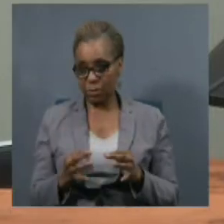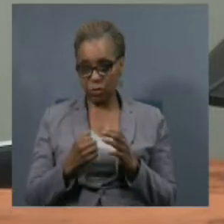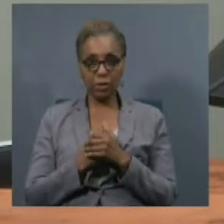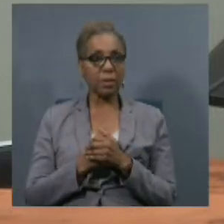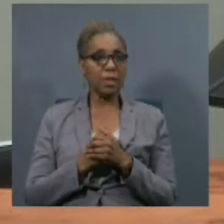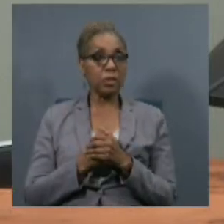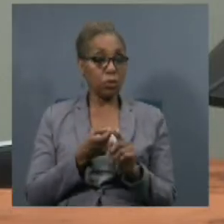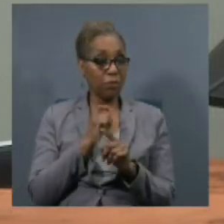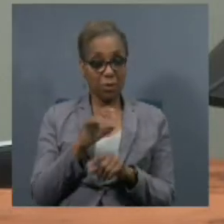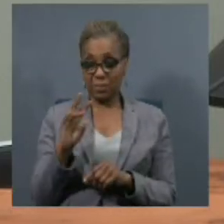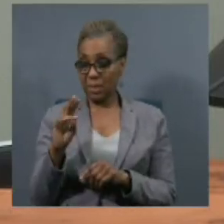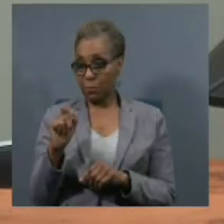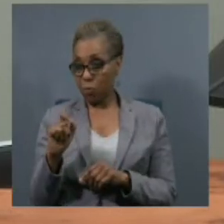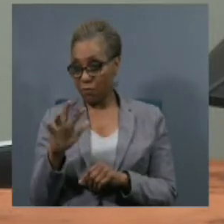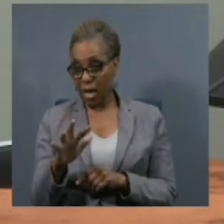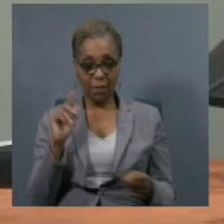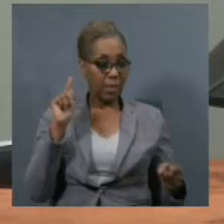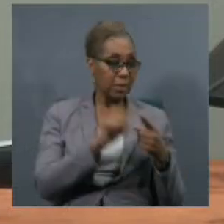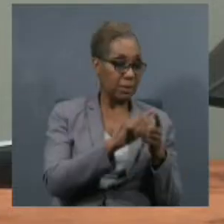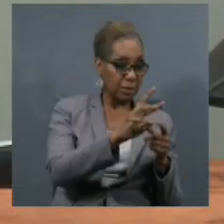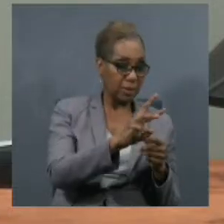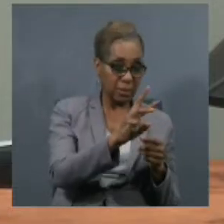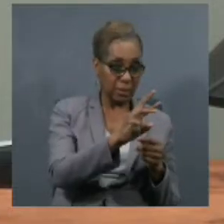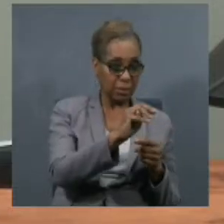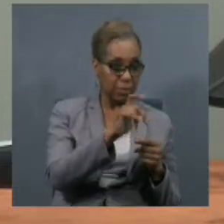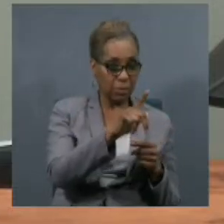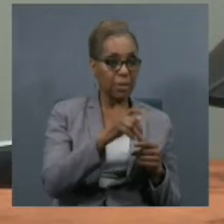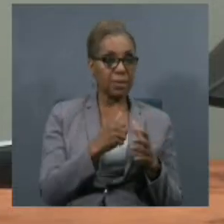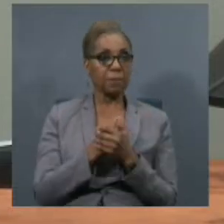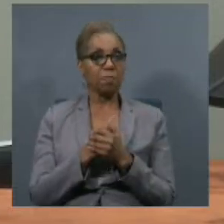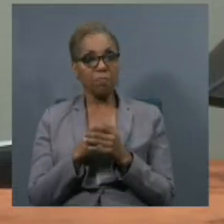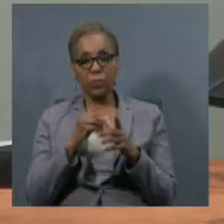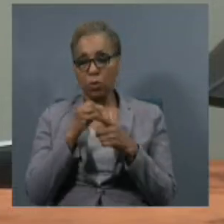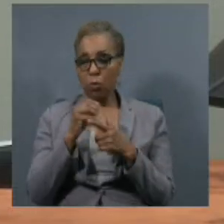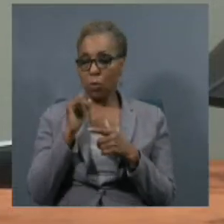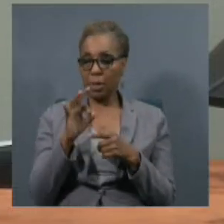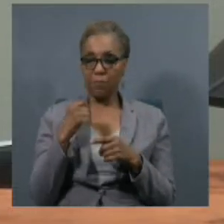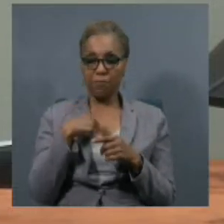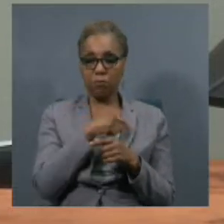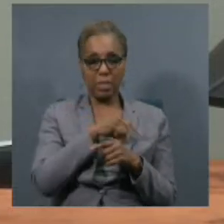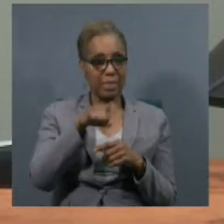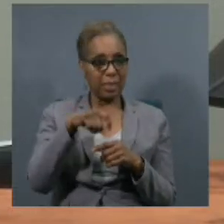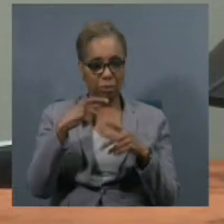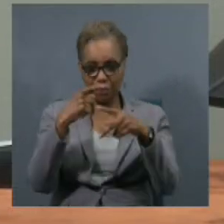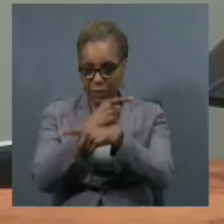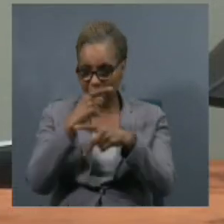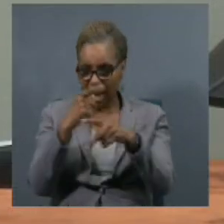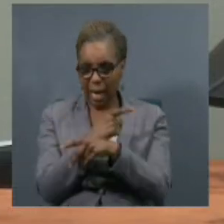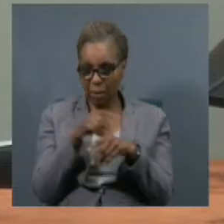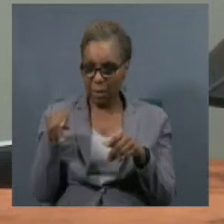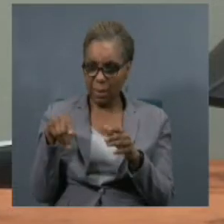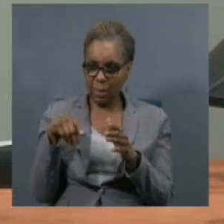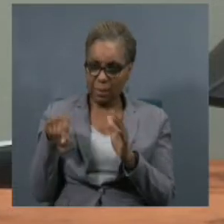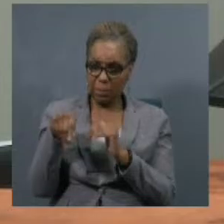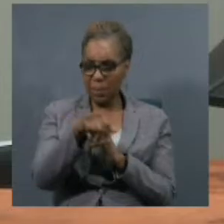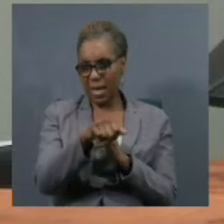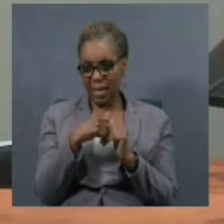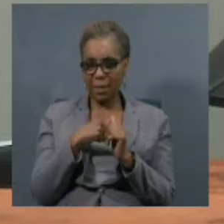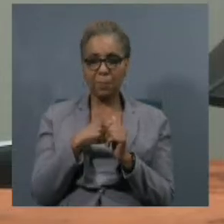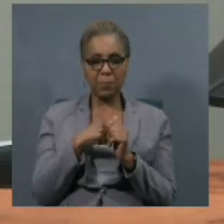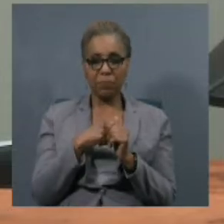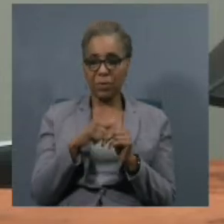this goes from 7.5 to $6 million, or if we just need to figure out just to pay the back debt